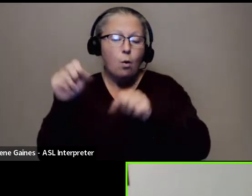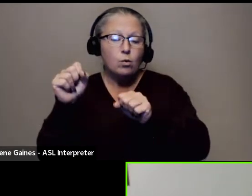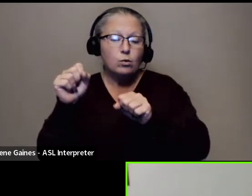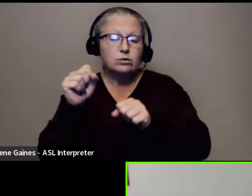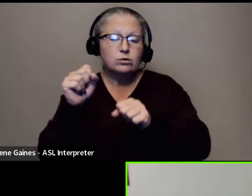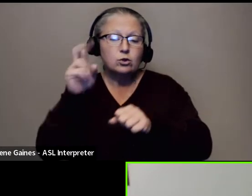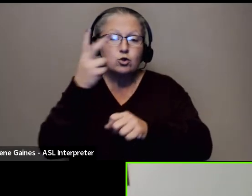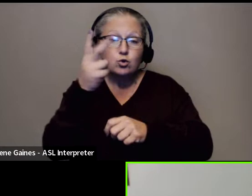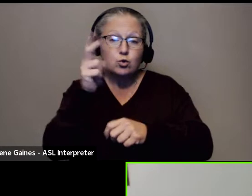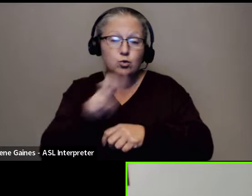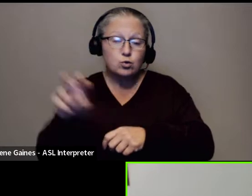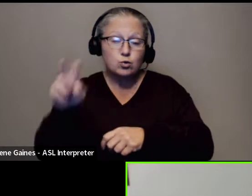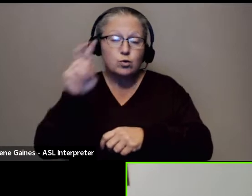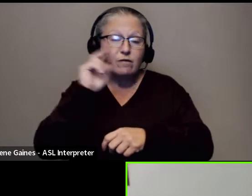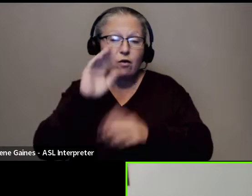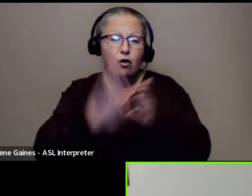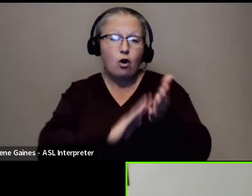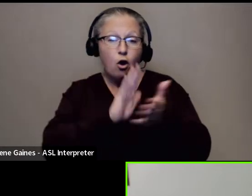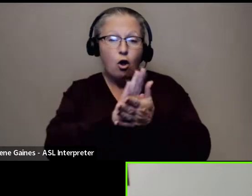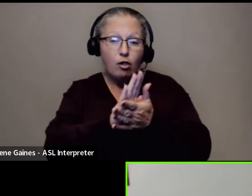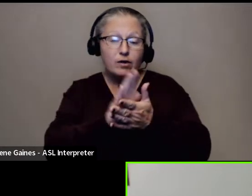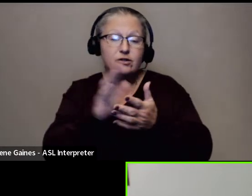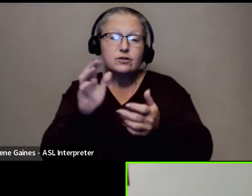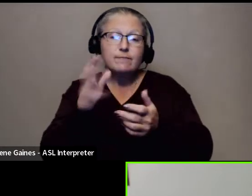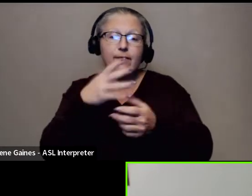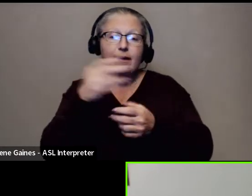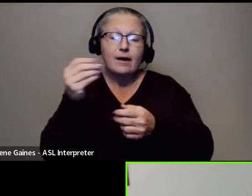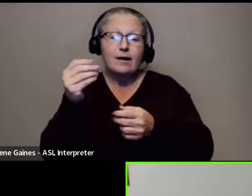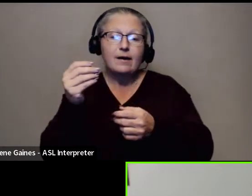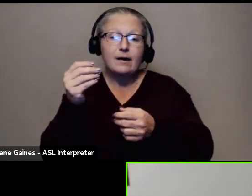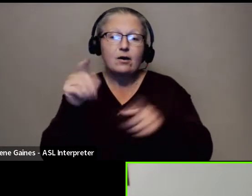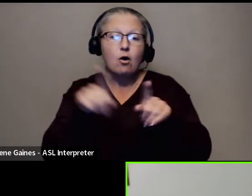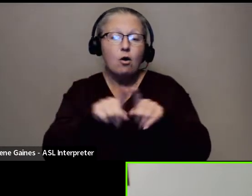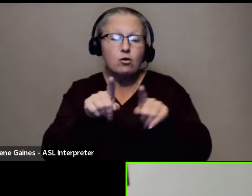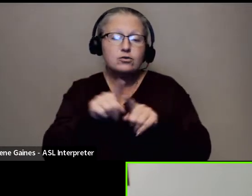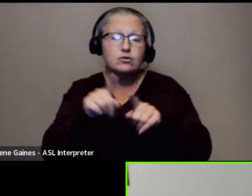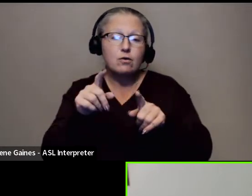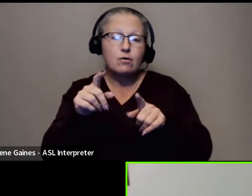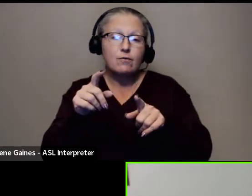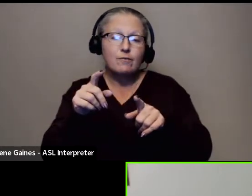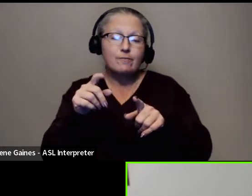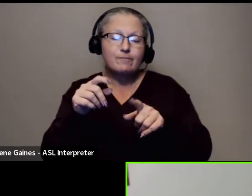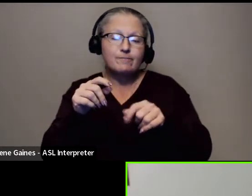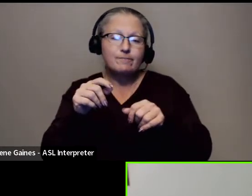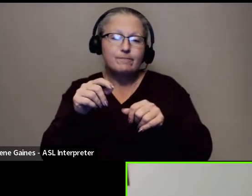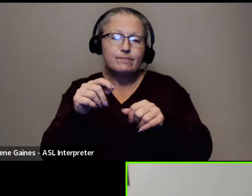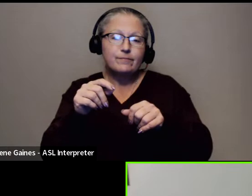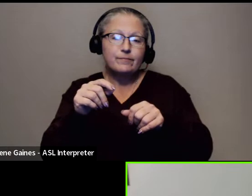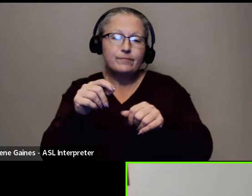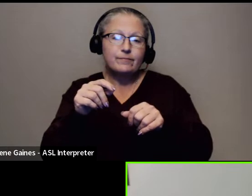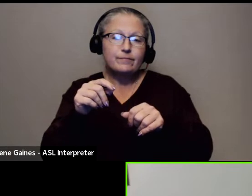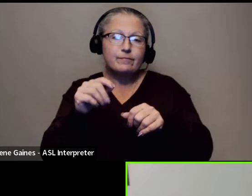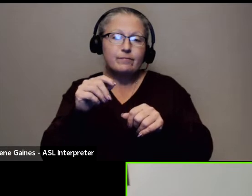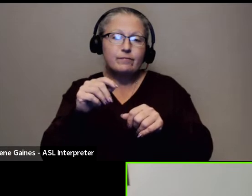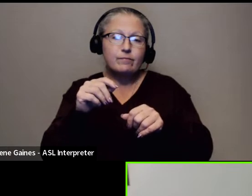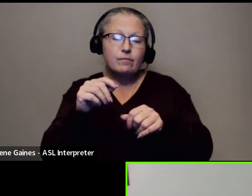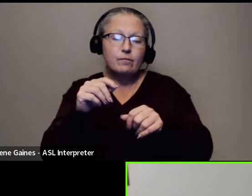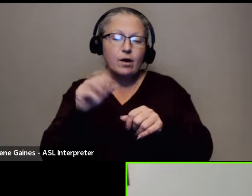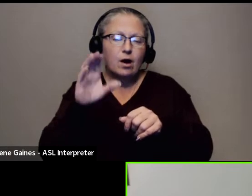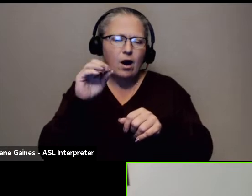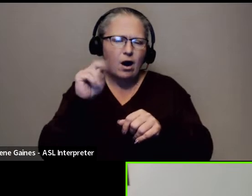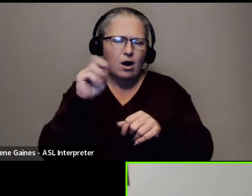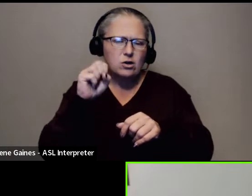2 tours of the college. And we also have had, with our consortium, we've had